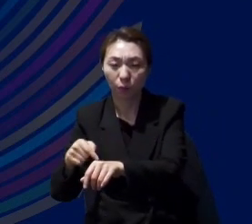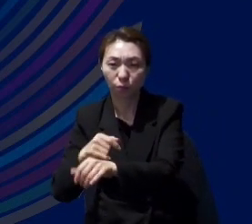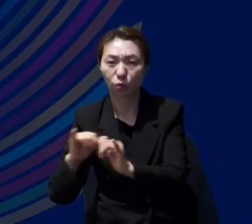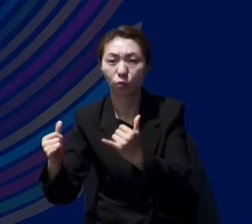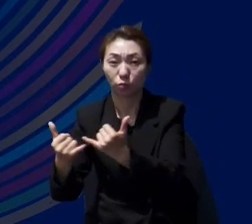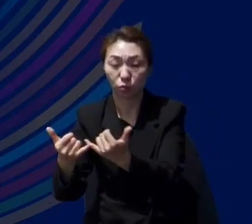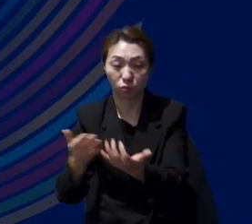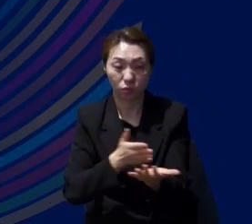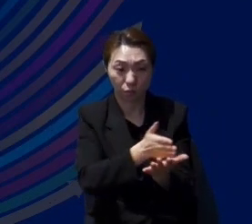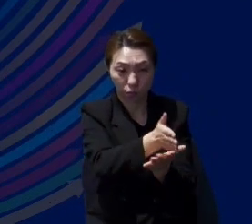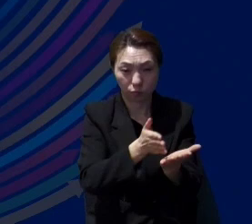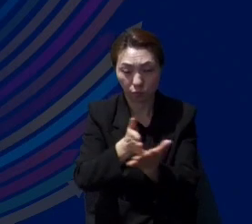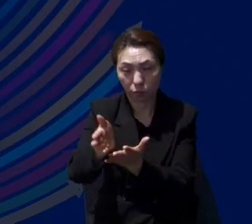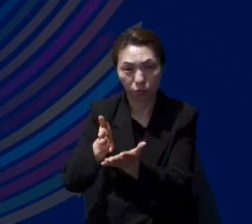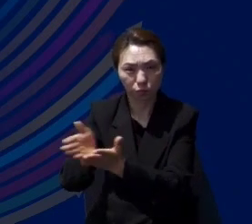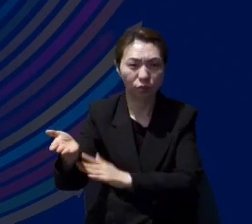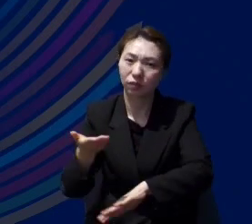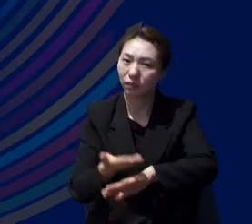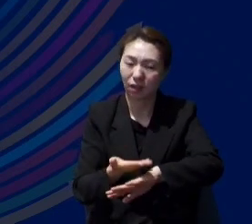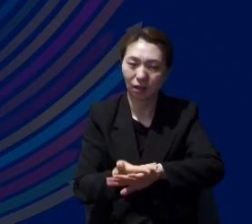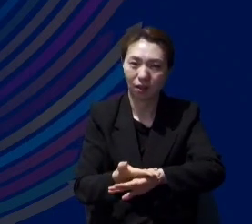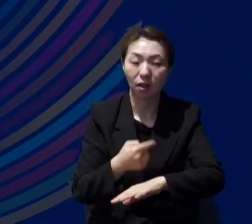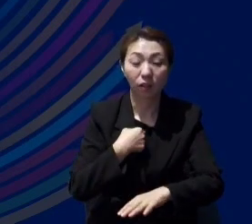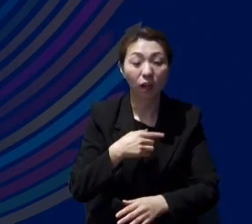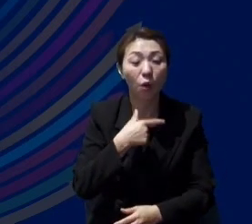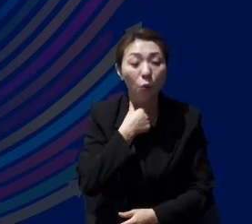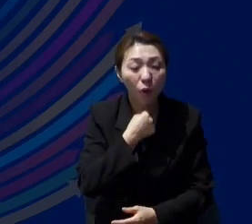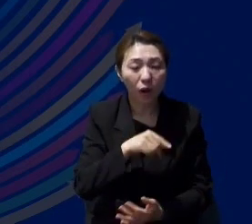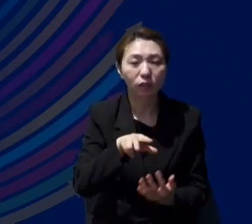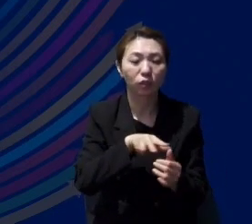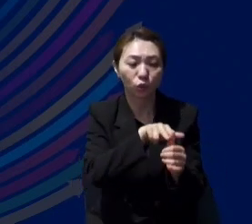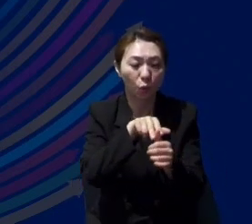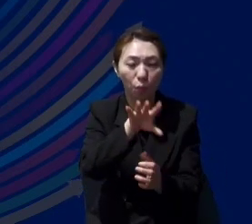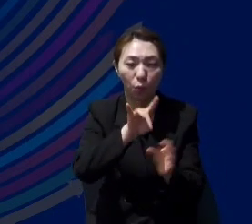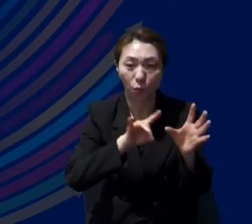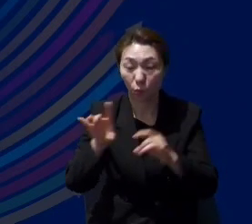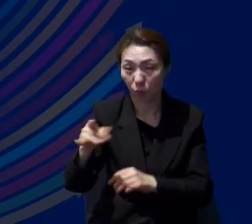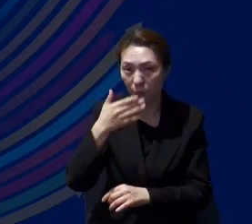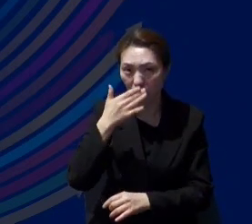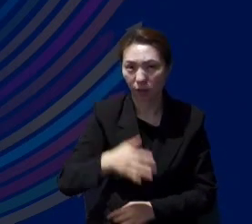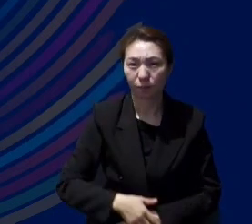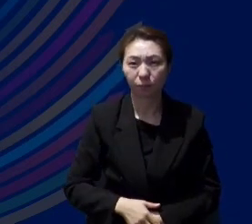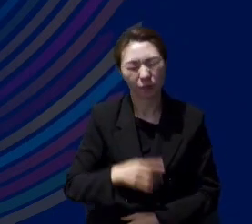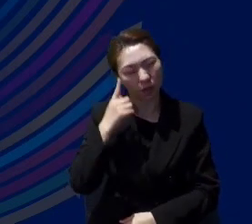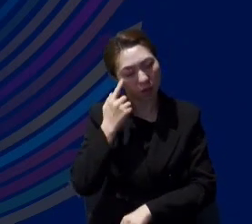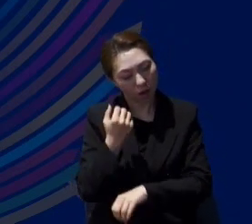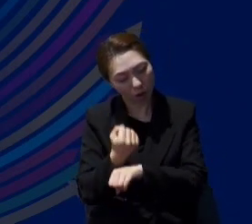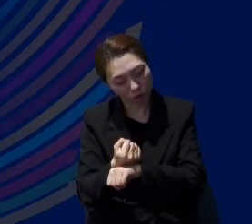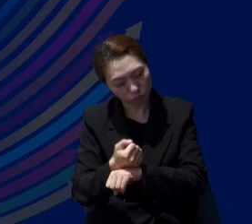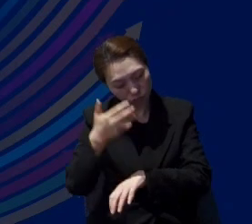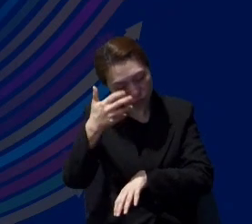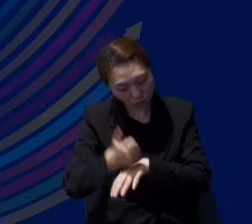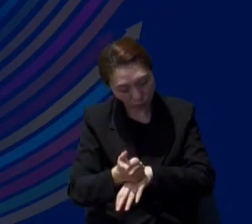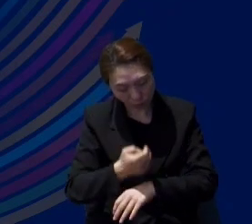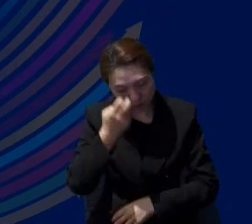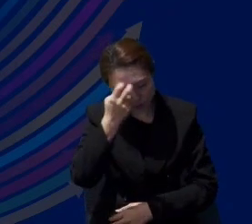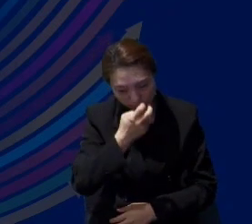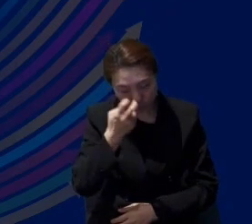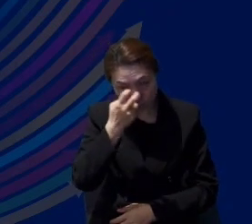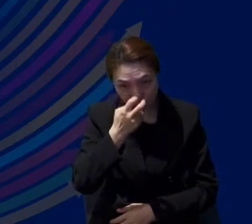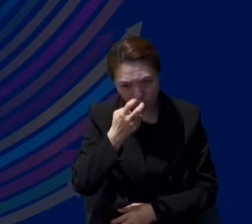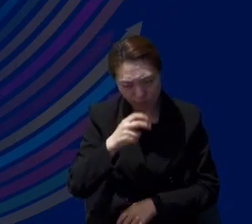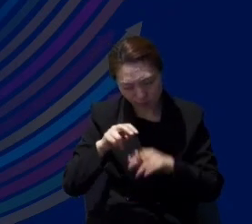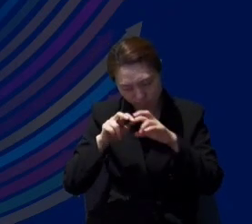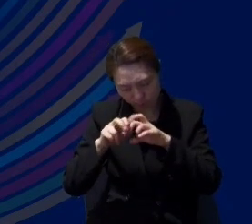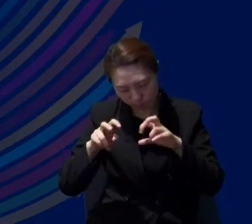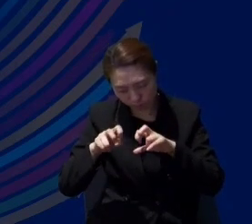So a couple things I want to summarize just from the findings of this analysis thus far. You know, the big thing is that